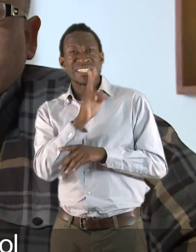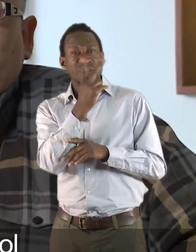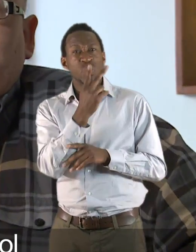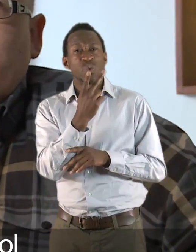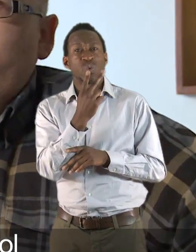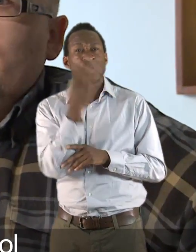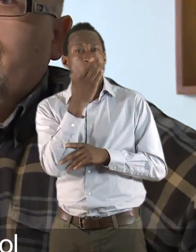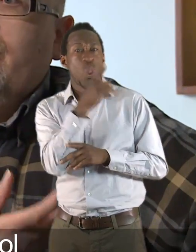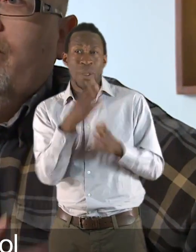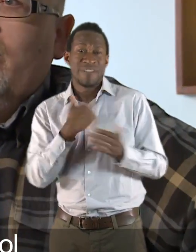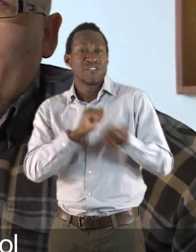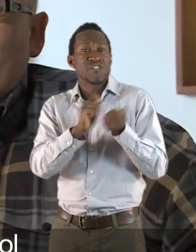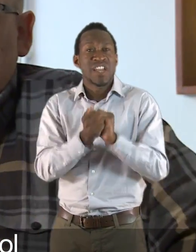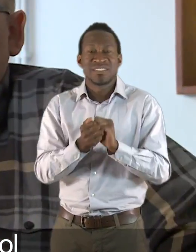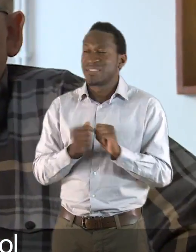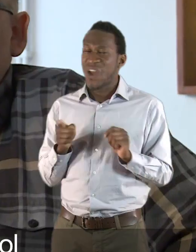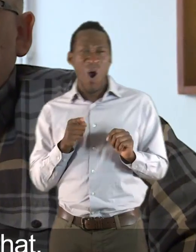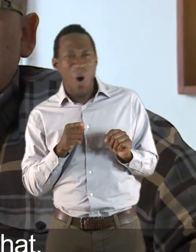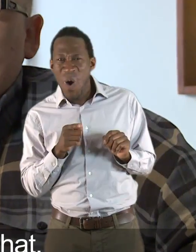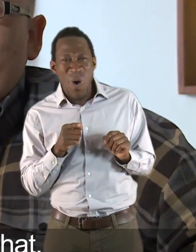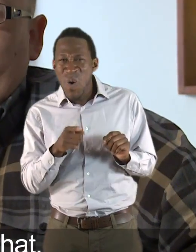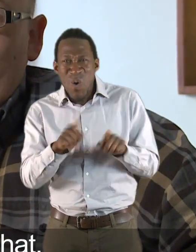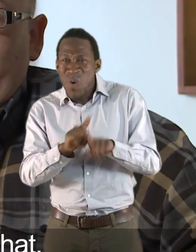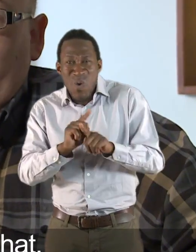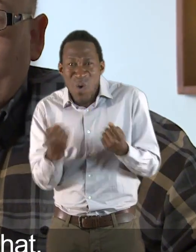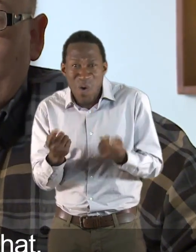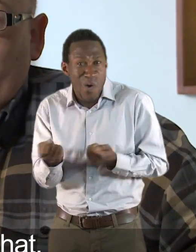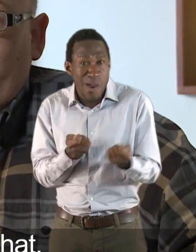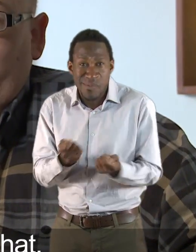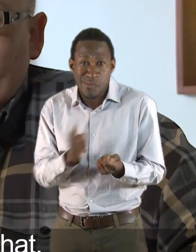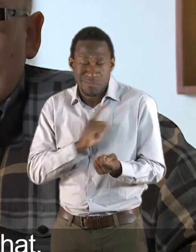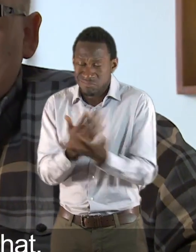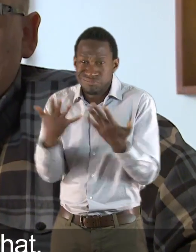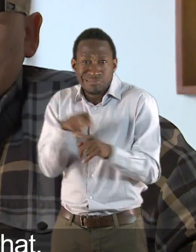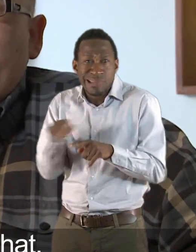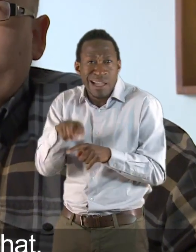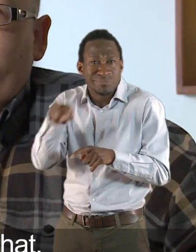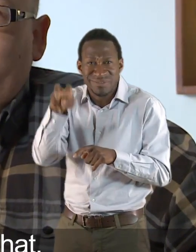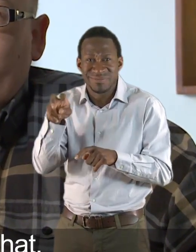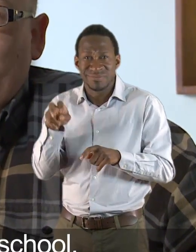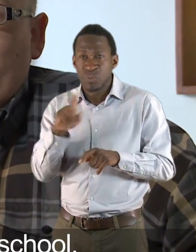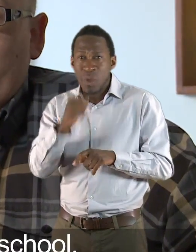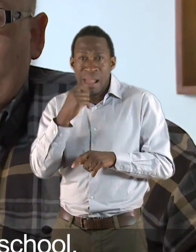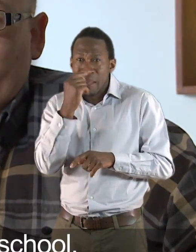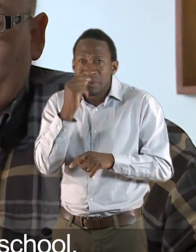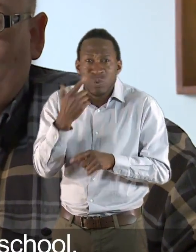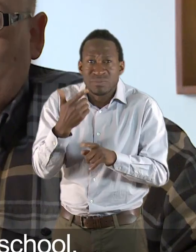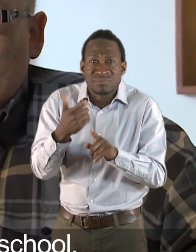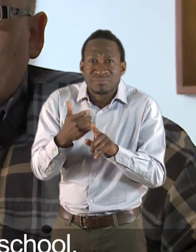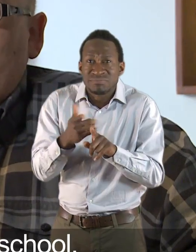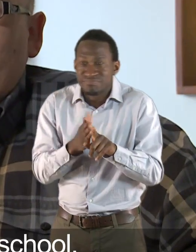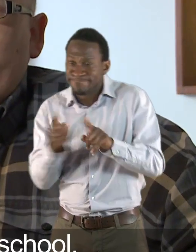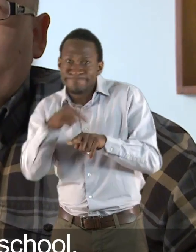like, going to school with my mates, you know. So we don't think you'll cope there. We think there's too many steps, you won't be able to get around the